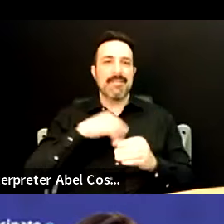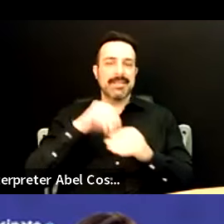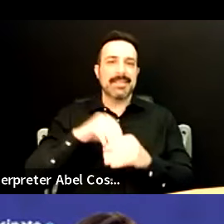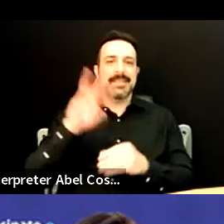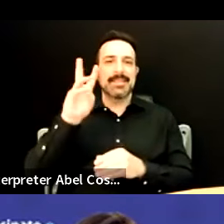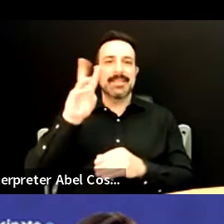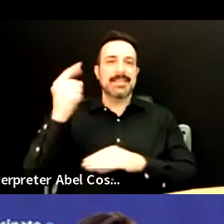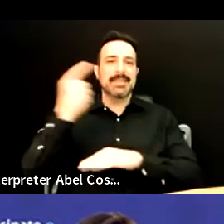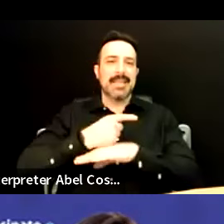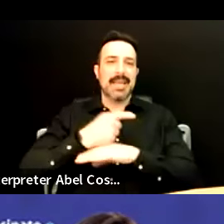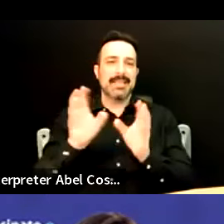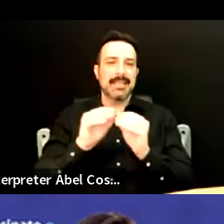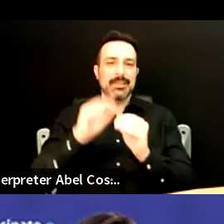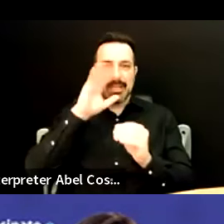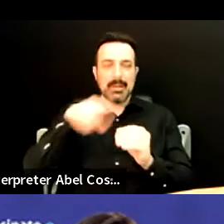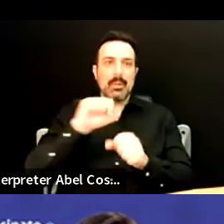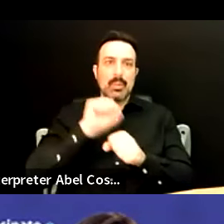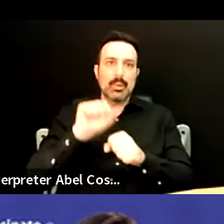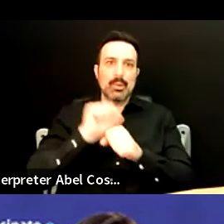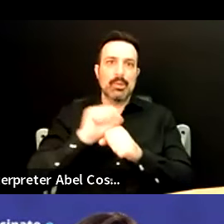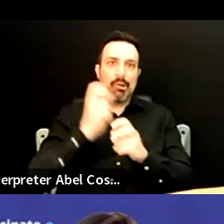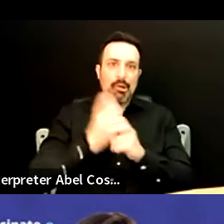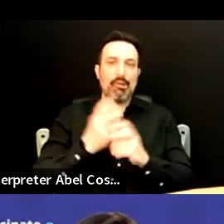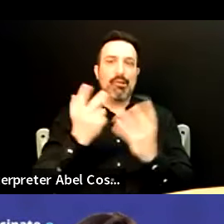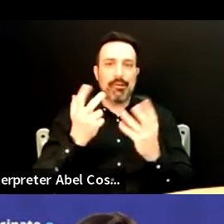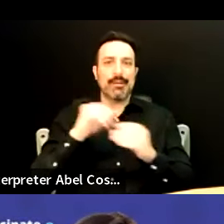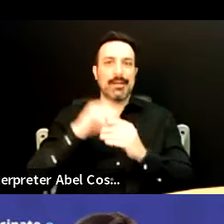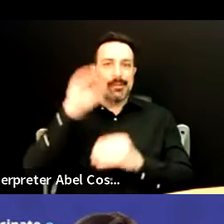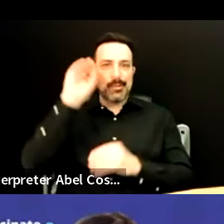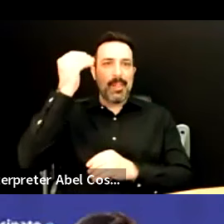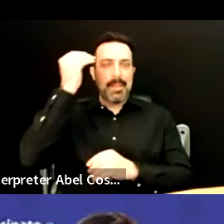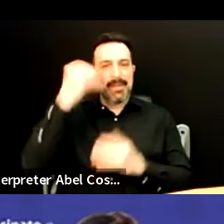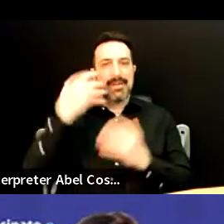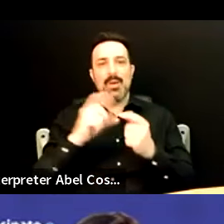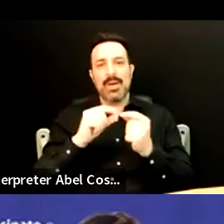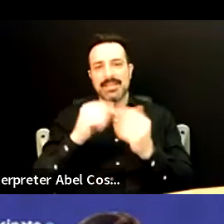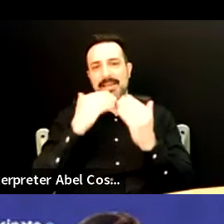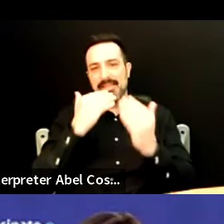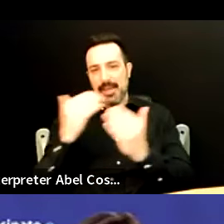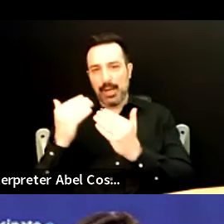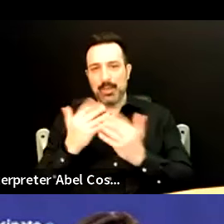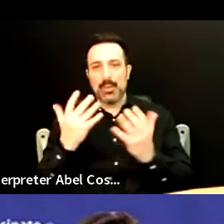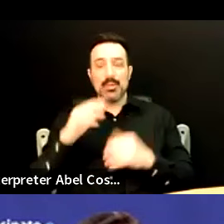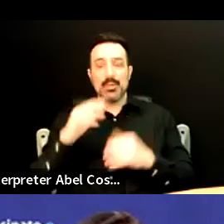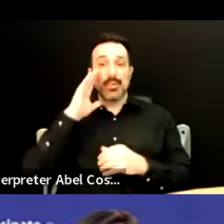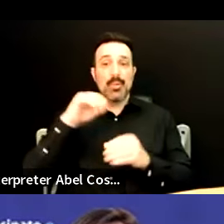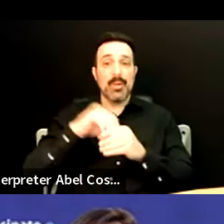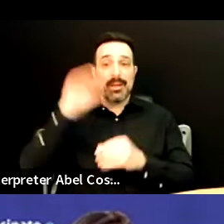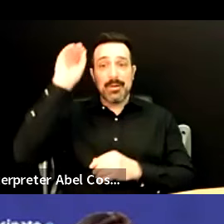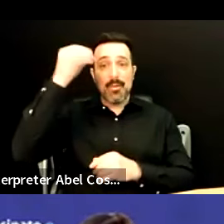60-day session, and I know you were working hard while we were working hard in Olympia, so I want to say thank you. You know, in